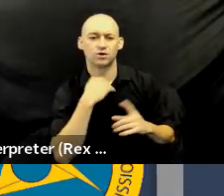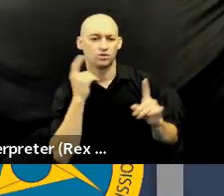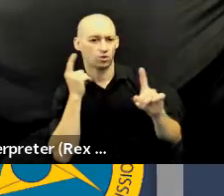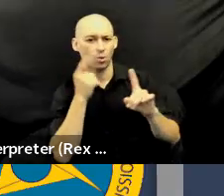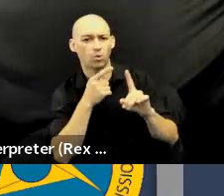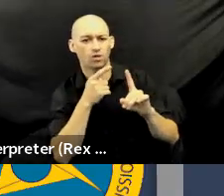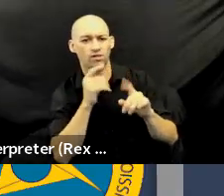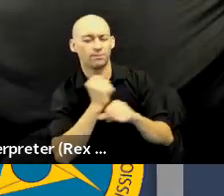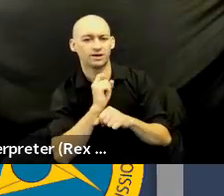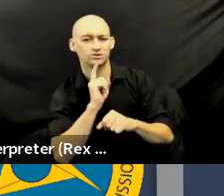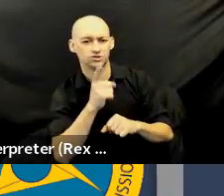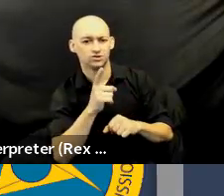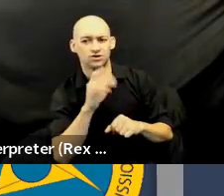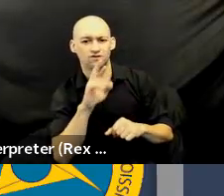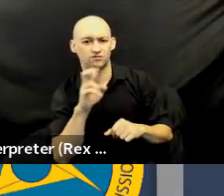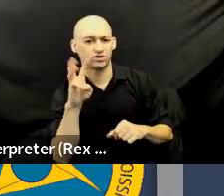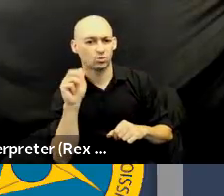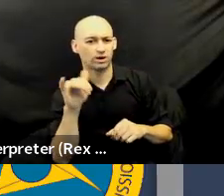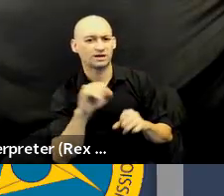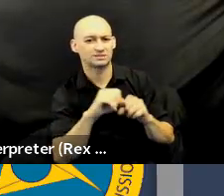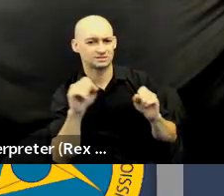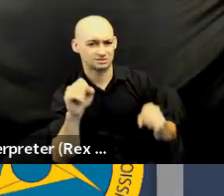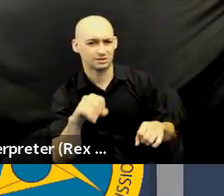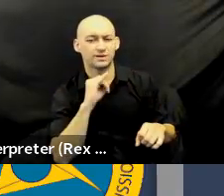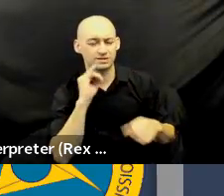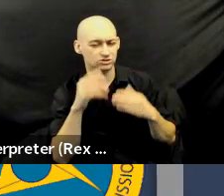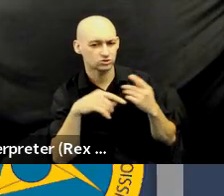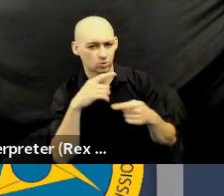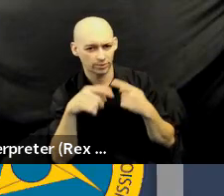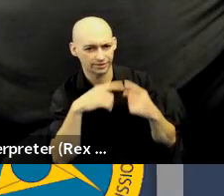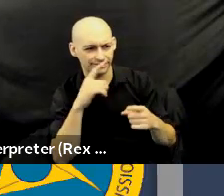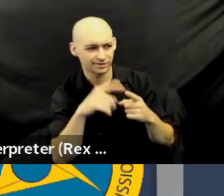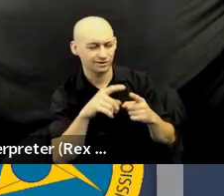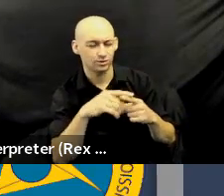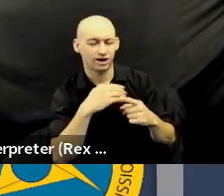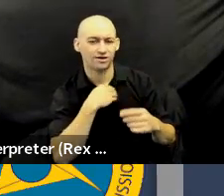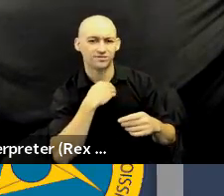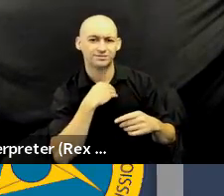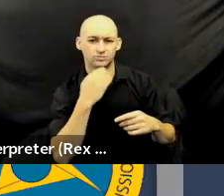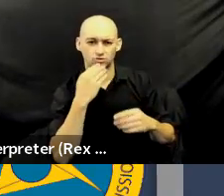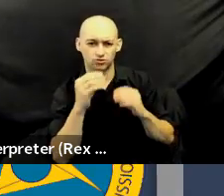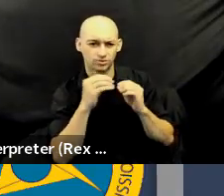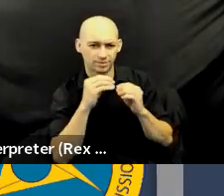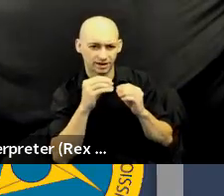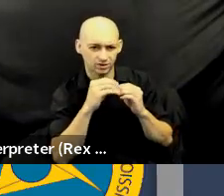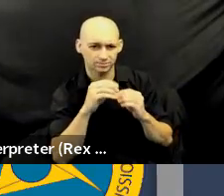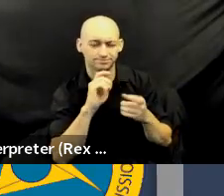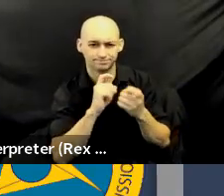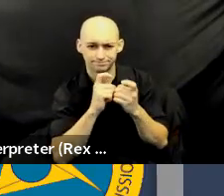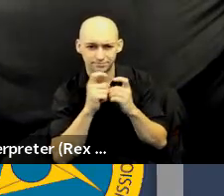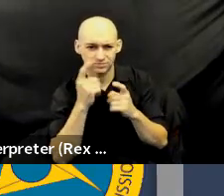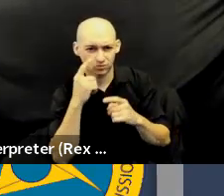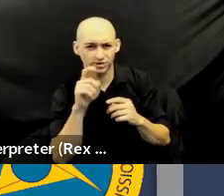making sure that our freeway system is going to be able to have a state of good repair and adapt to the